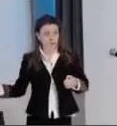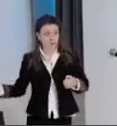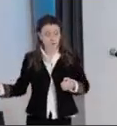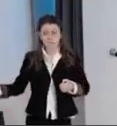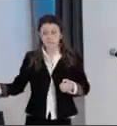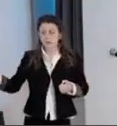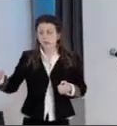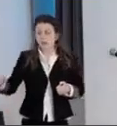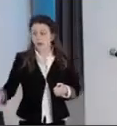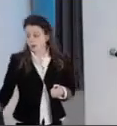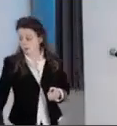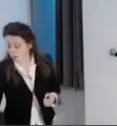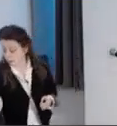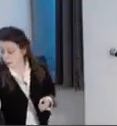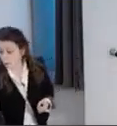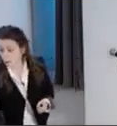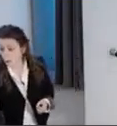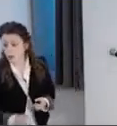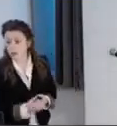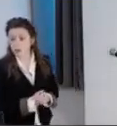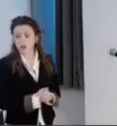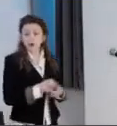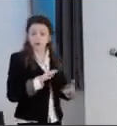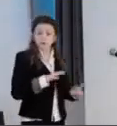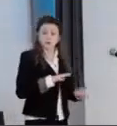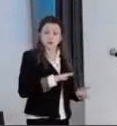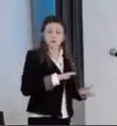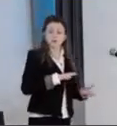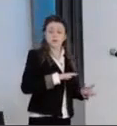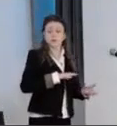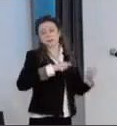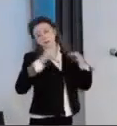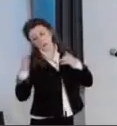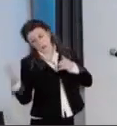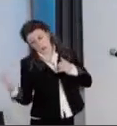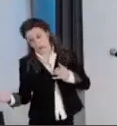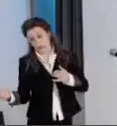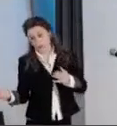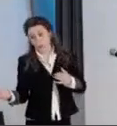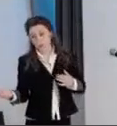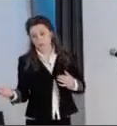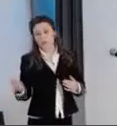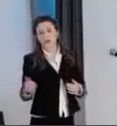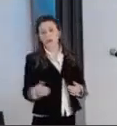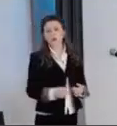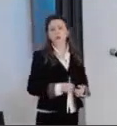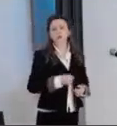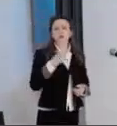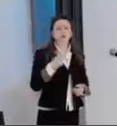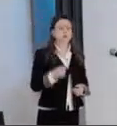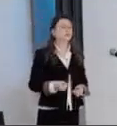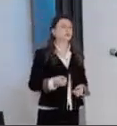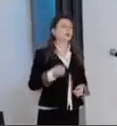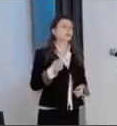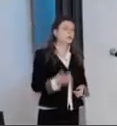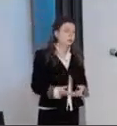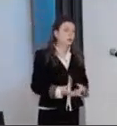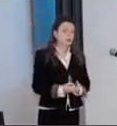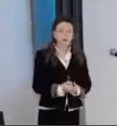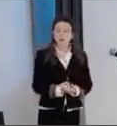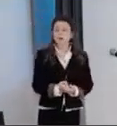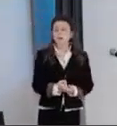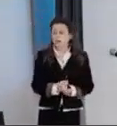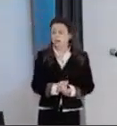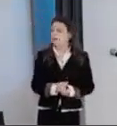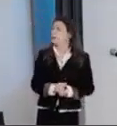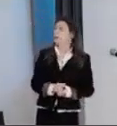of theories, first of which is cognitivism or anti-formalism, according to which a certain kind of